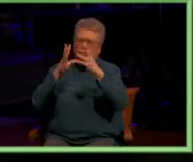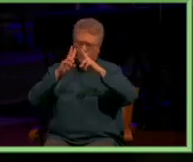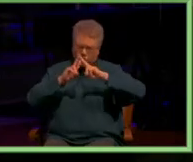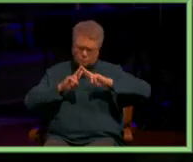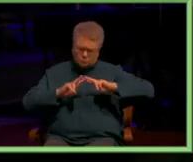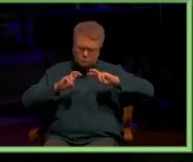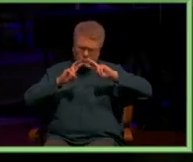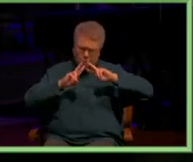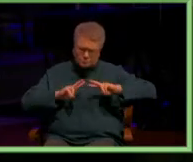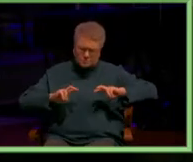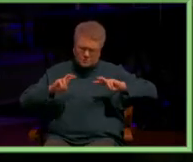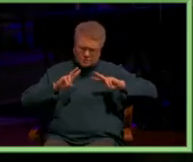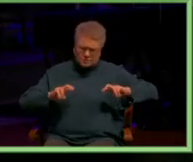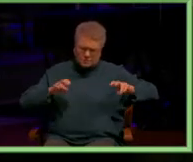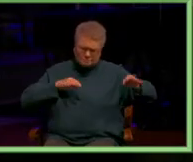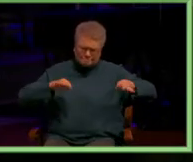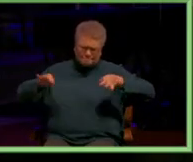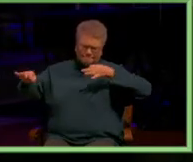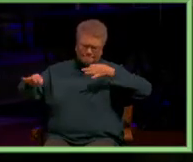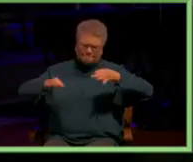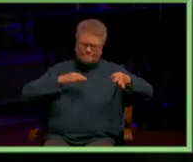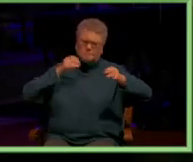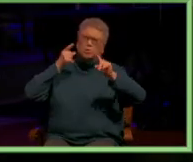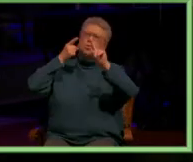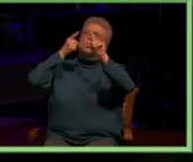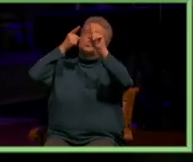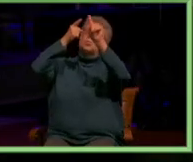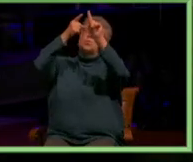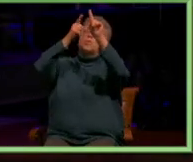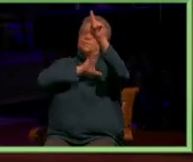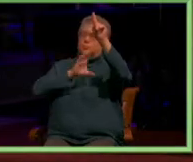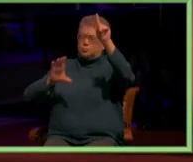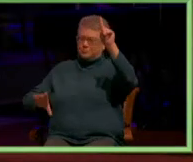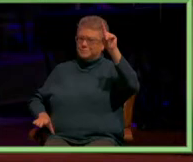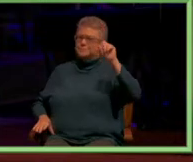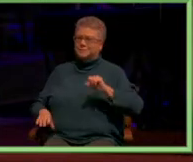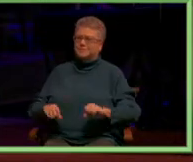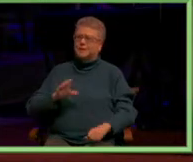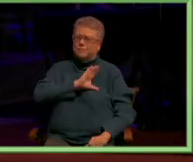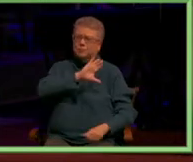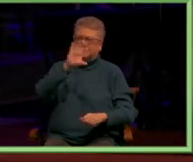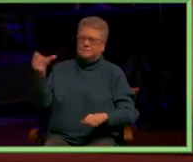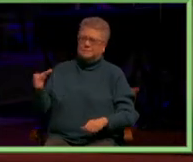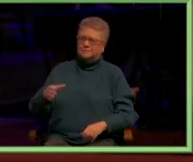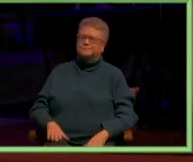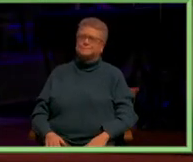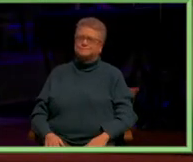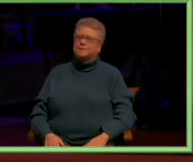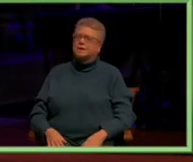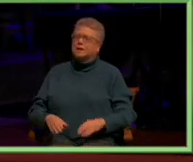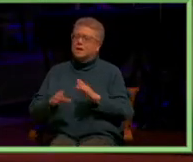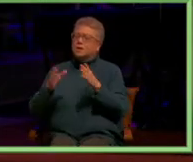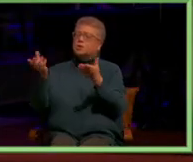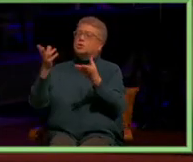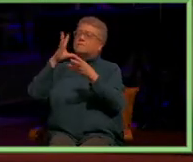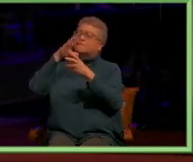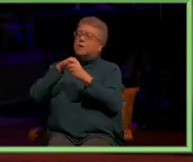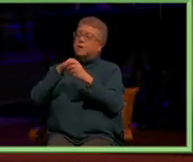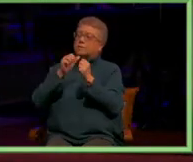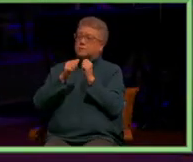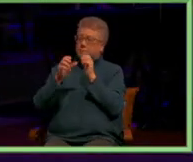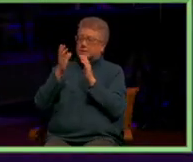very purpose of Christmas. Join me in 1 Corinthians chapter 15, or chapter 1, verse